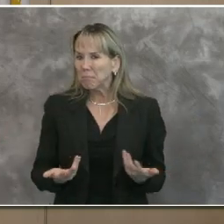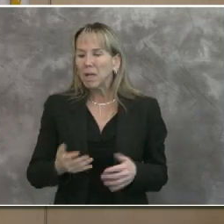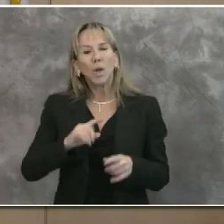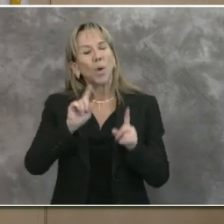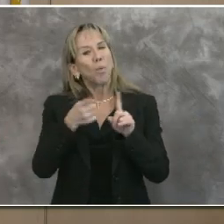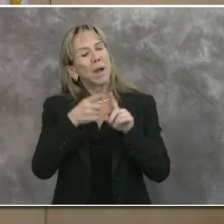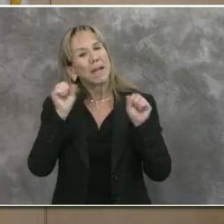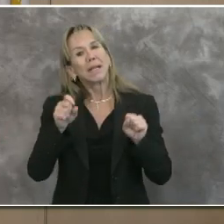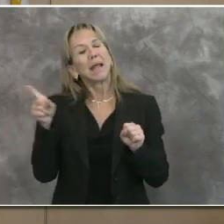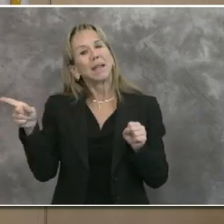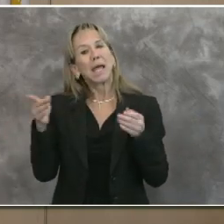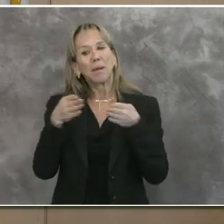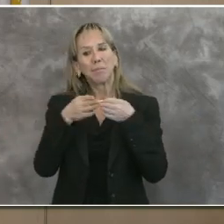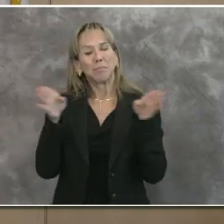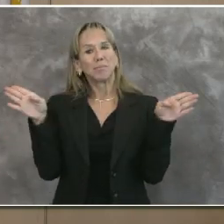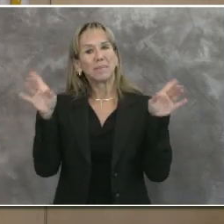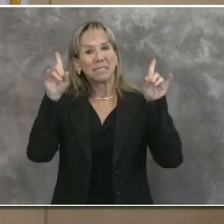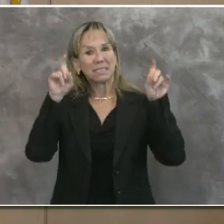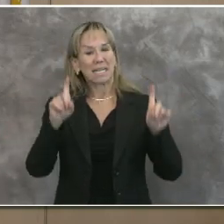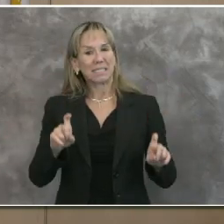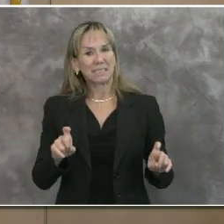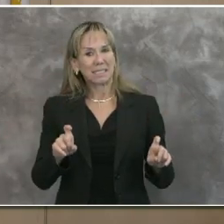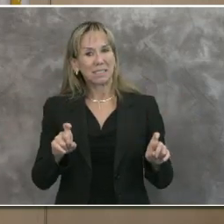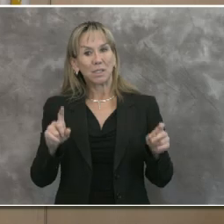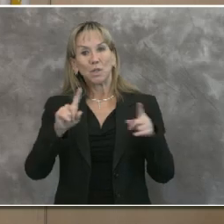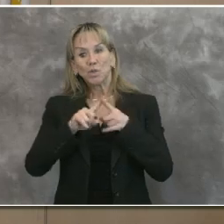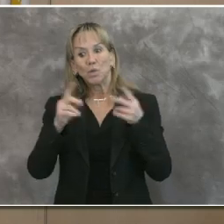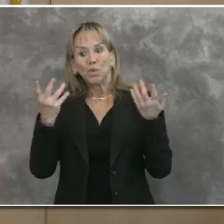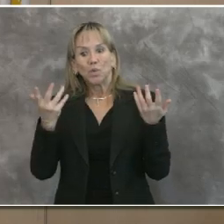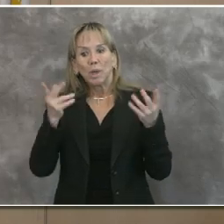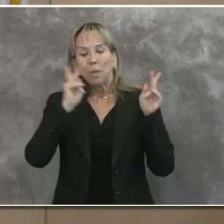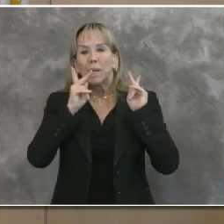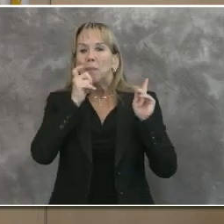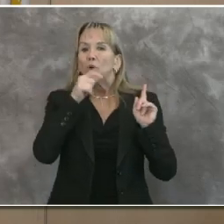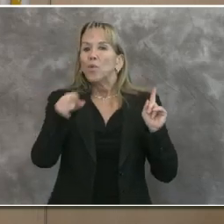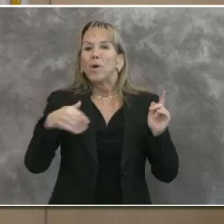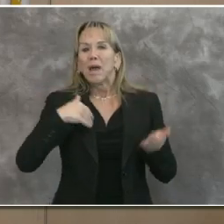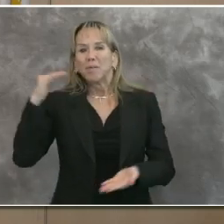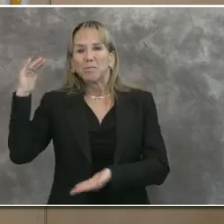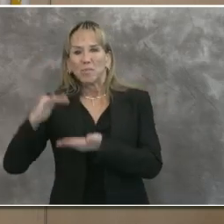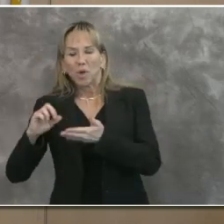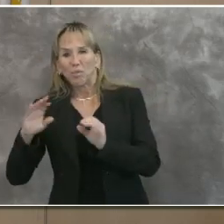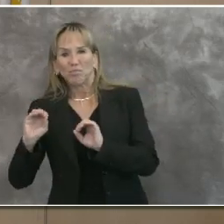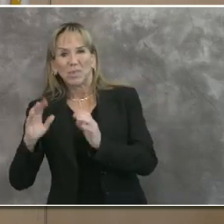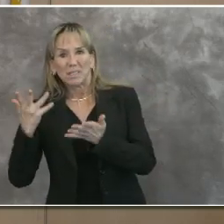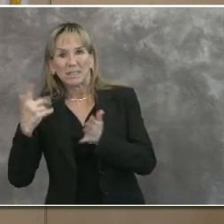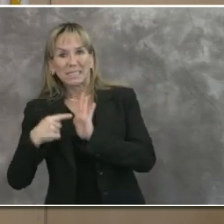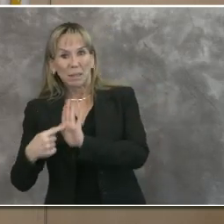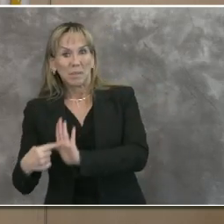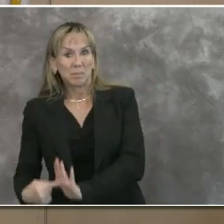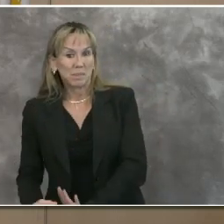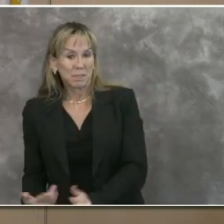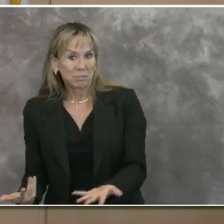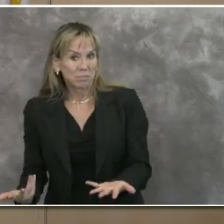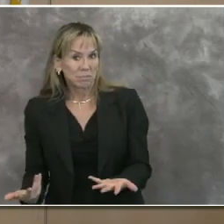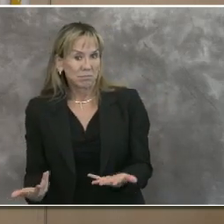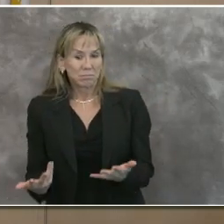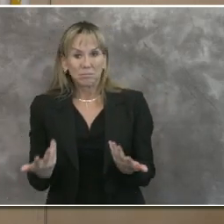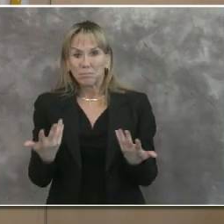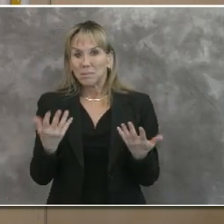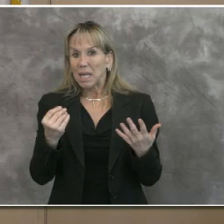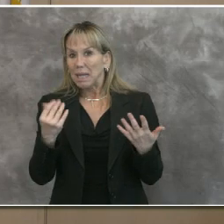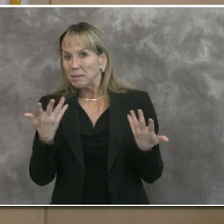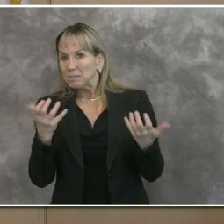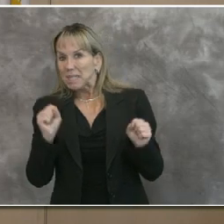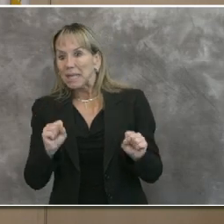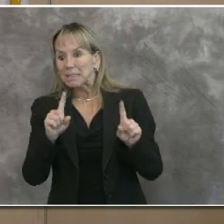will be able to expand testing beyond people who have obvious symptoms to people who have lesser symptoms and therefore can test